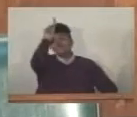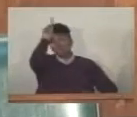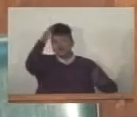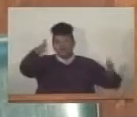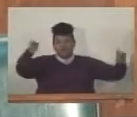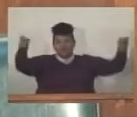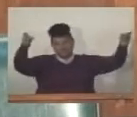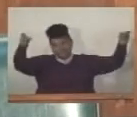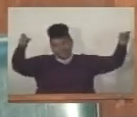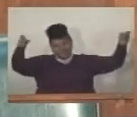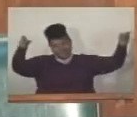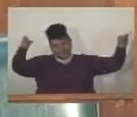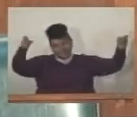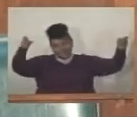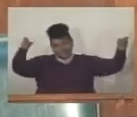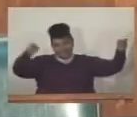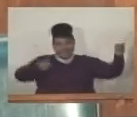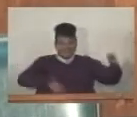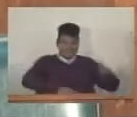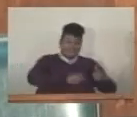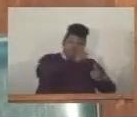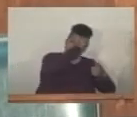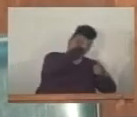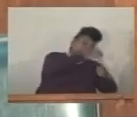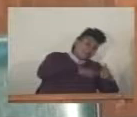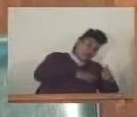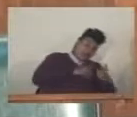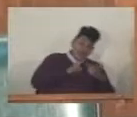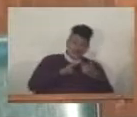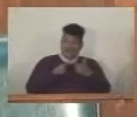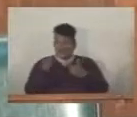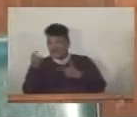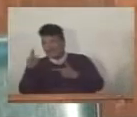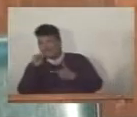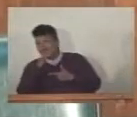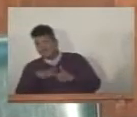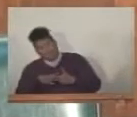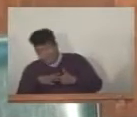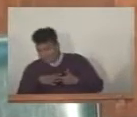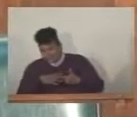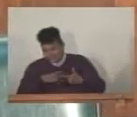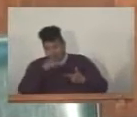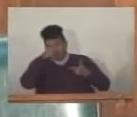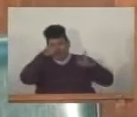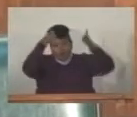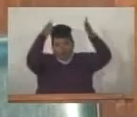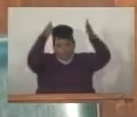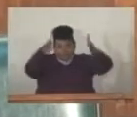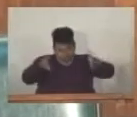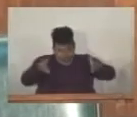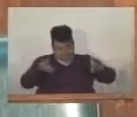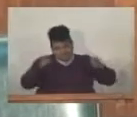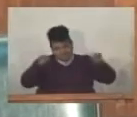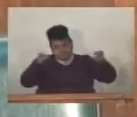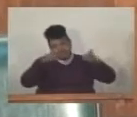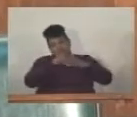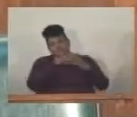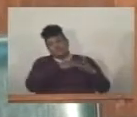charge, or one woman in charge, one person in charge as commissioner.